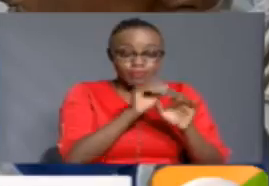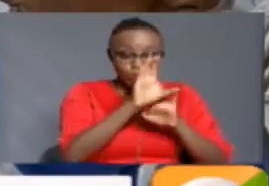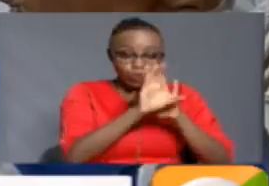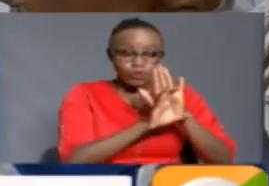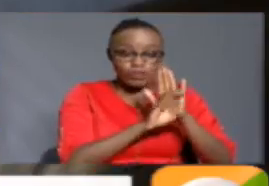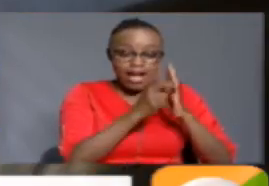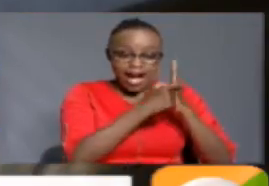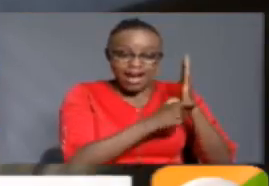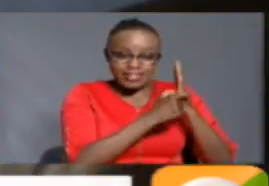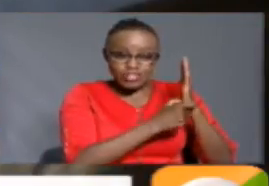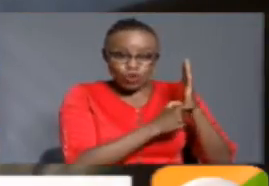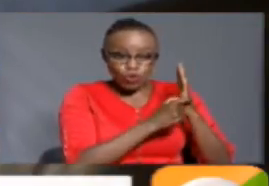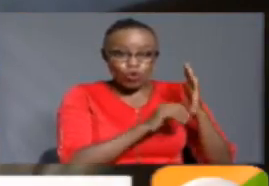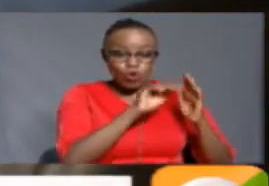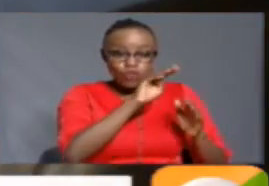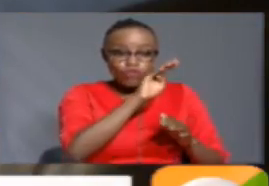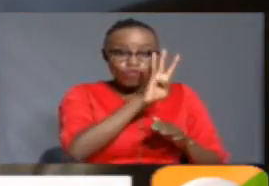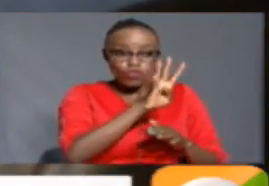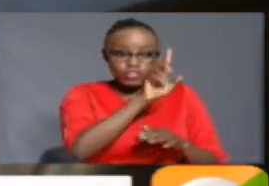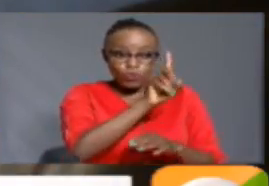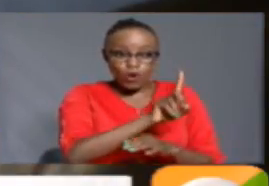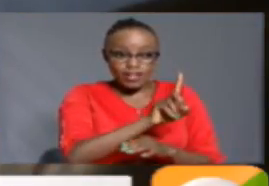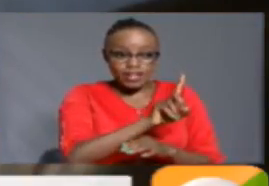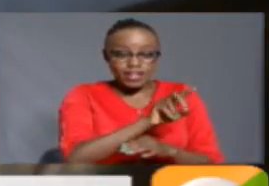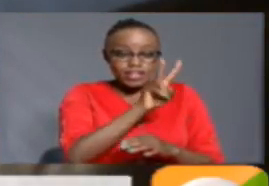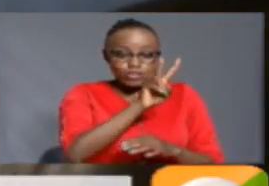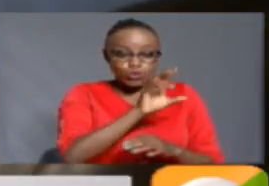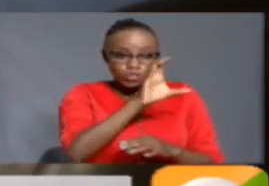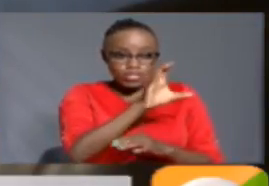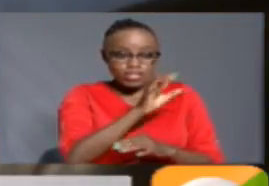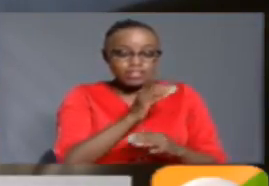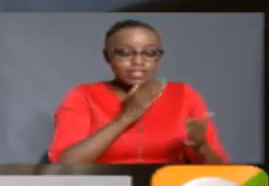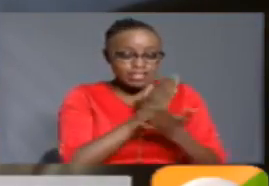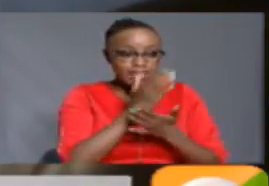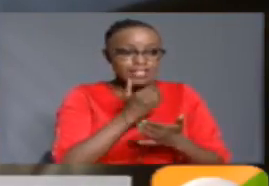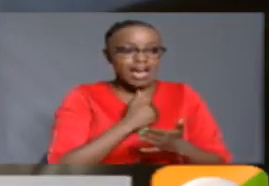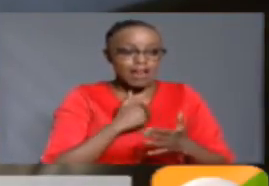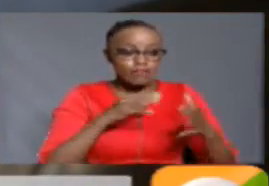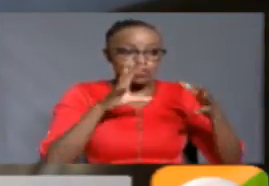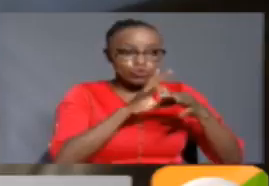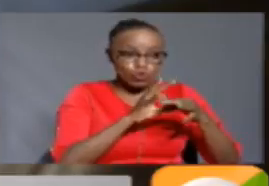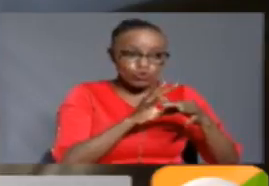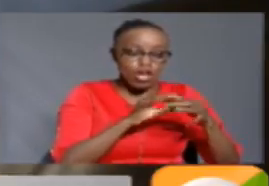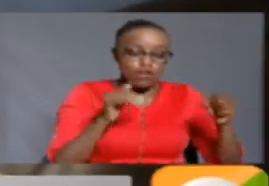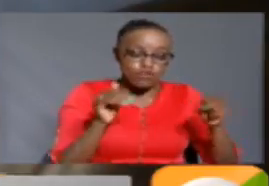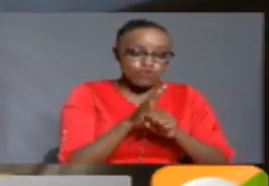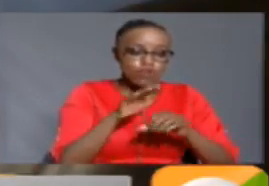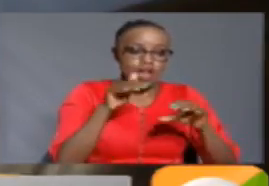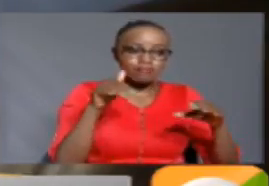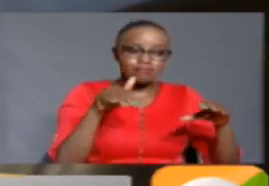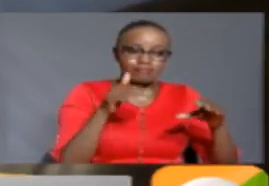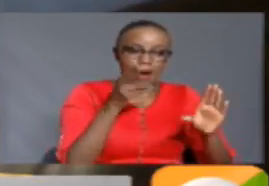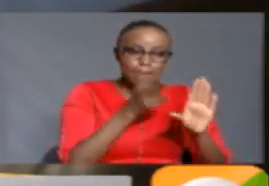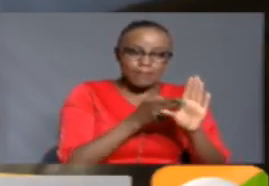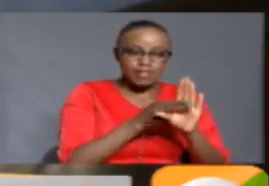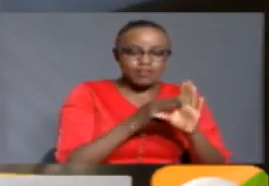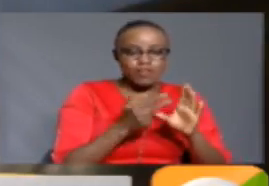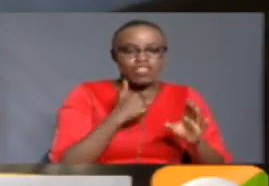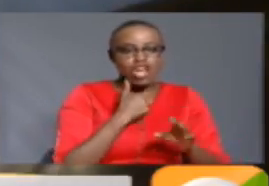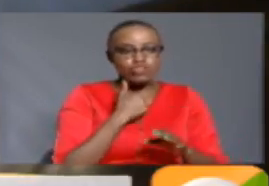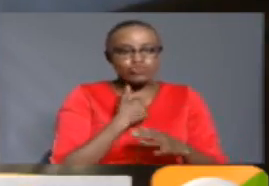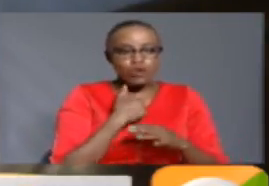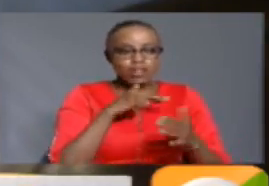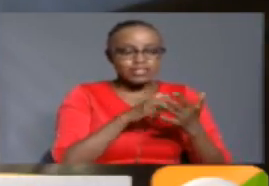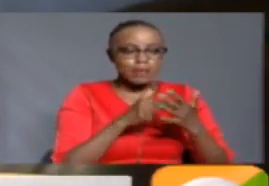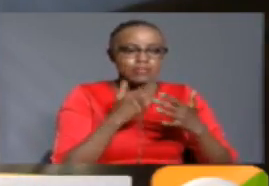Article 41, 2C, has the right to join, form, participate in activities and programs of a trade union. So when you put